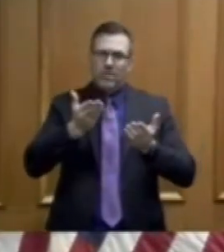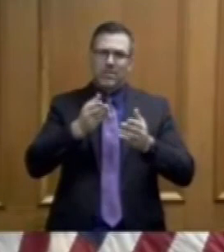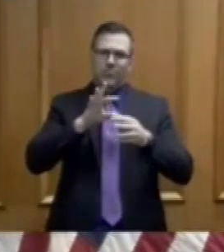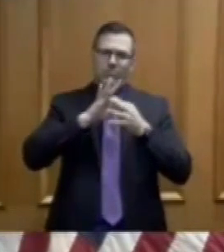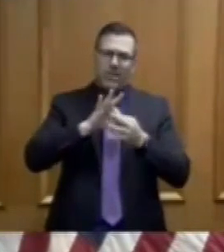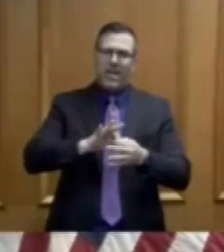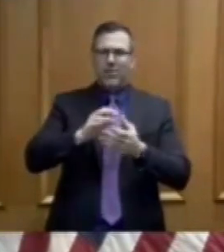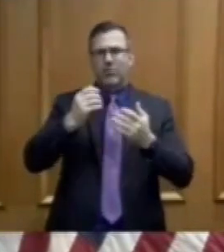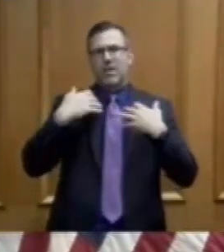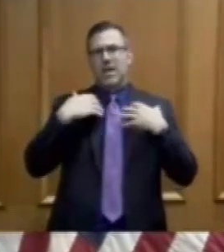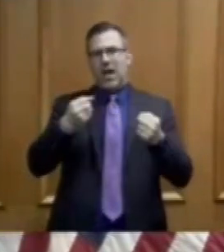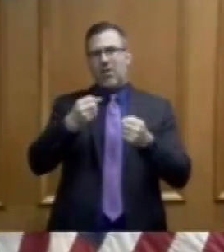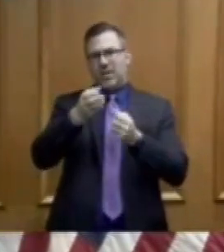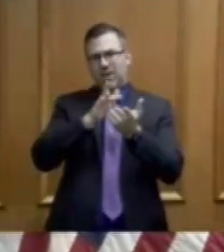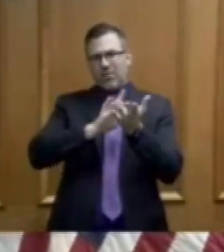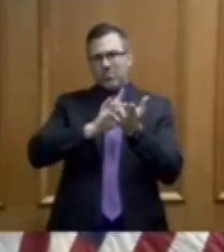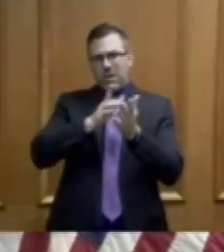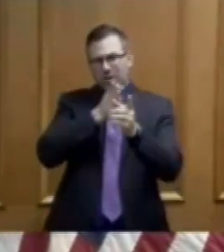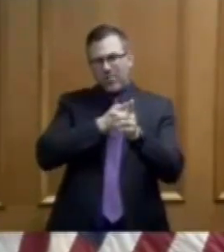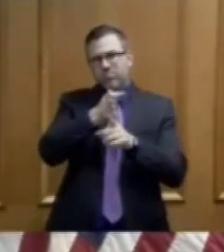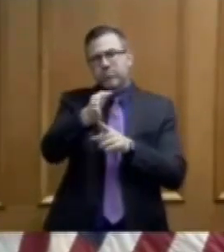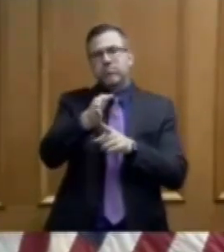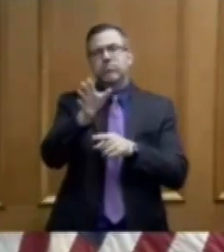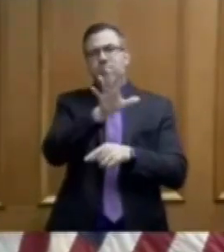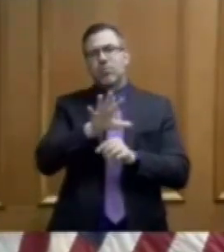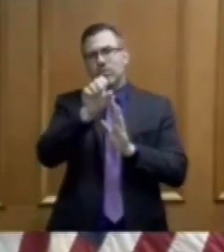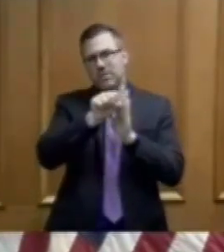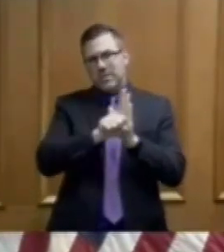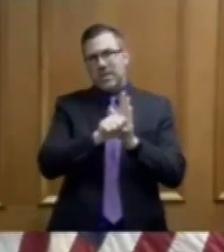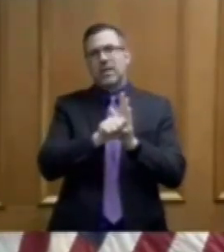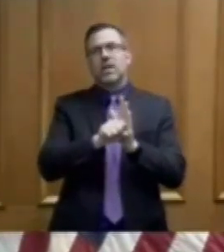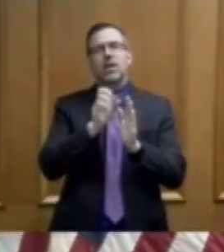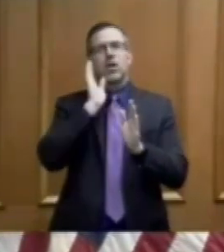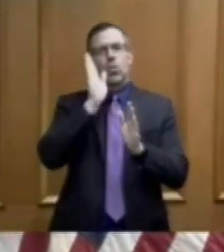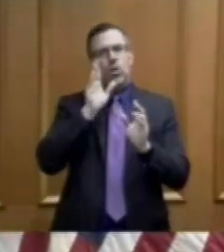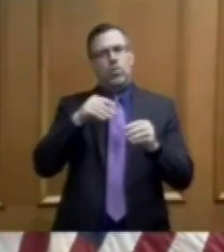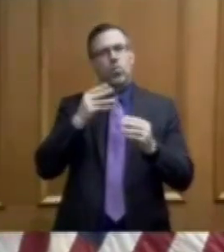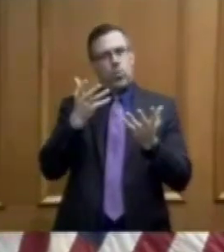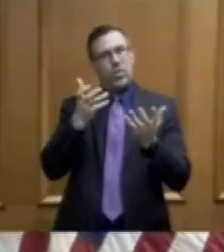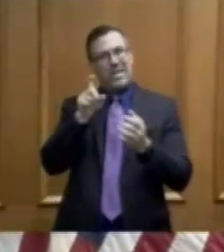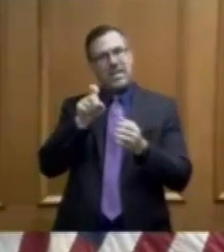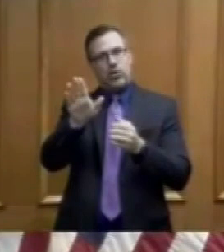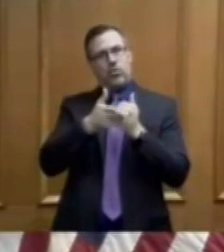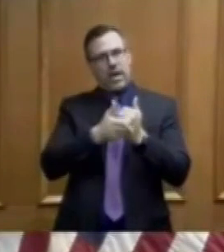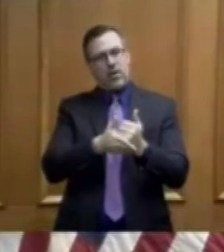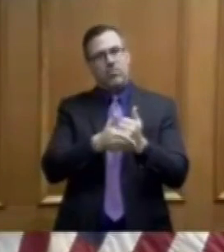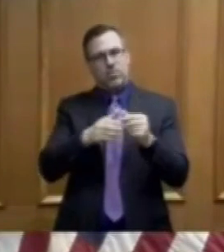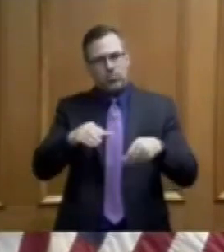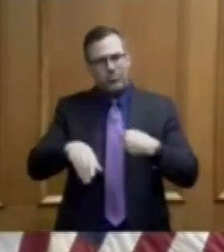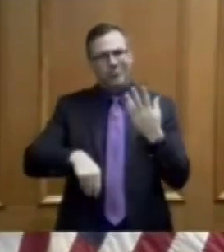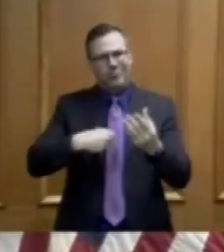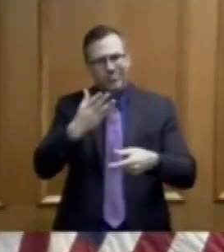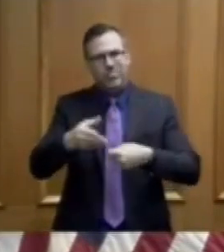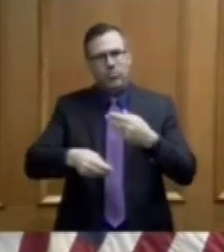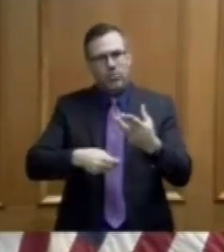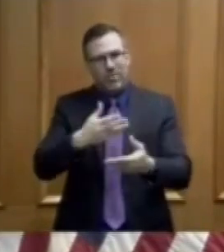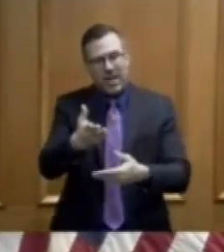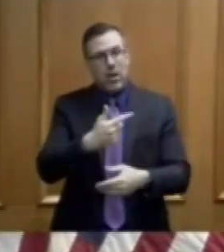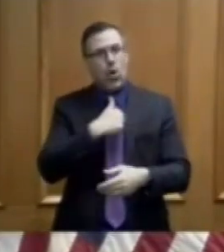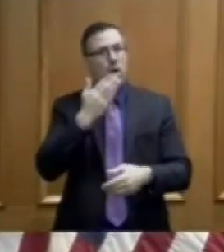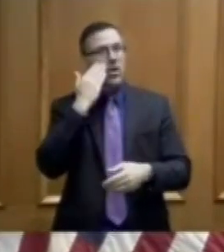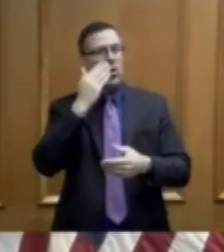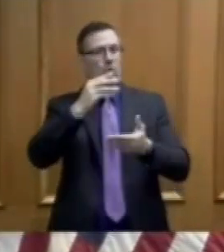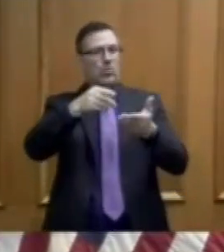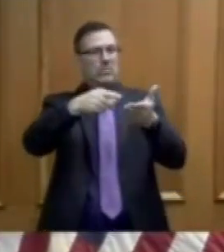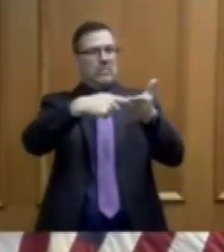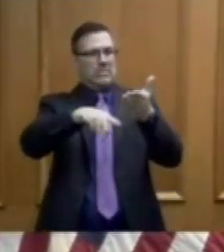of healthcare workers in our state, and to help, again, to provide the needed resources for the surge that we see coming